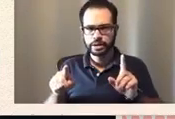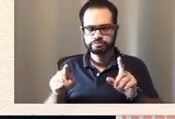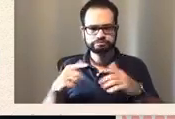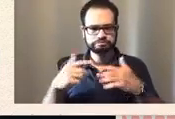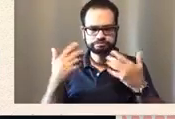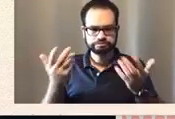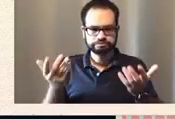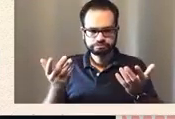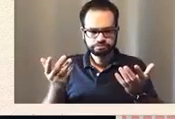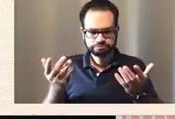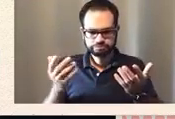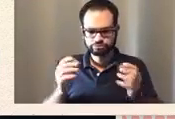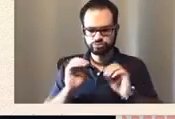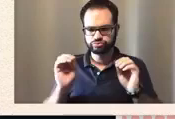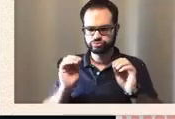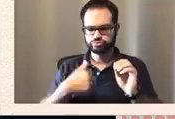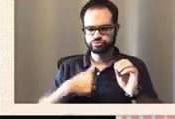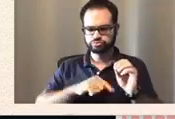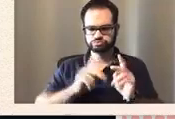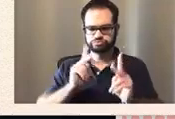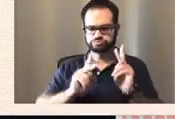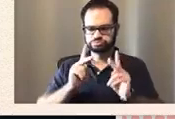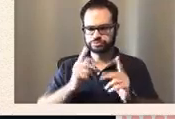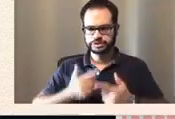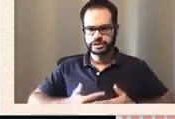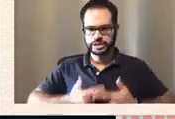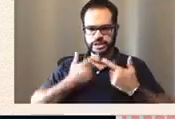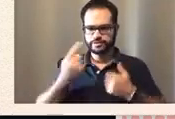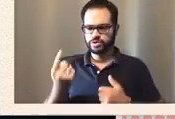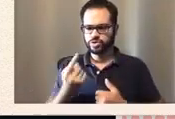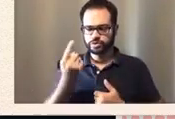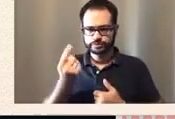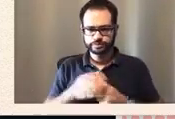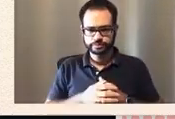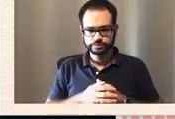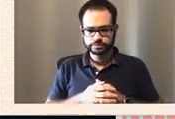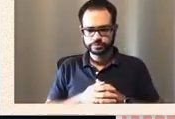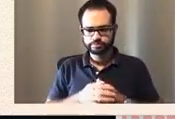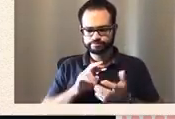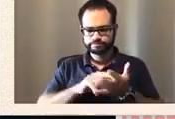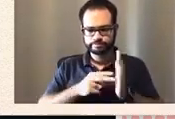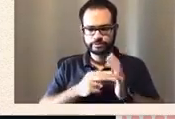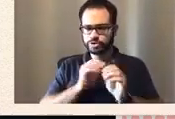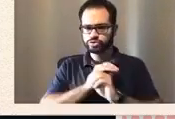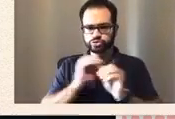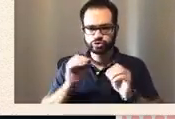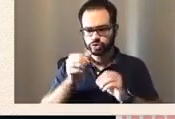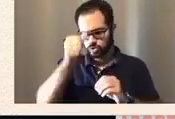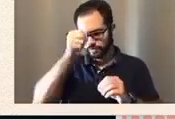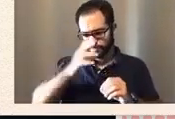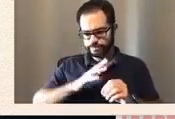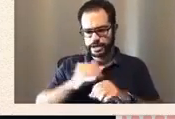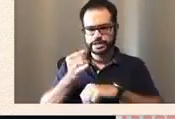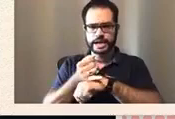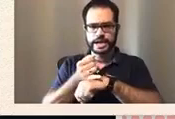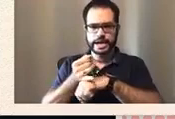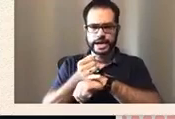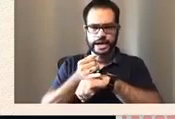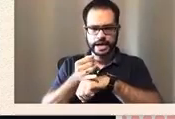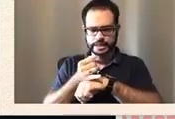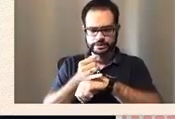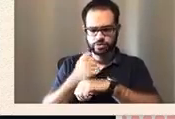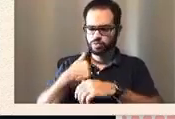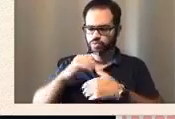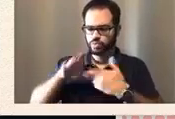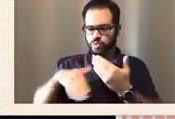alone. As the old saying goes, no man is an island. We all live within the context of either